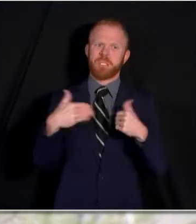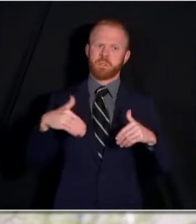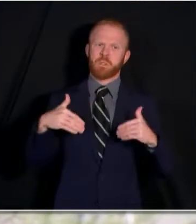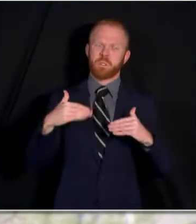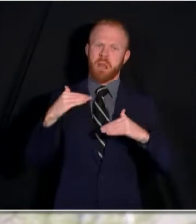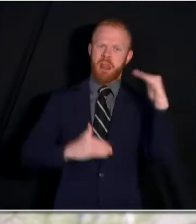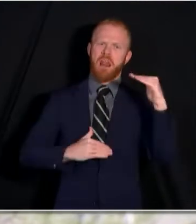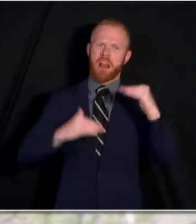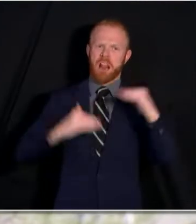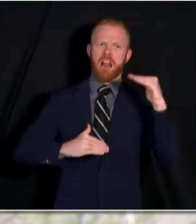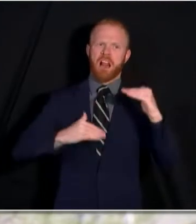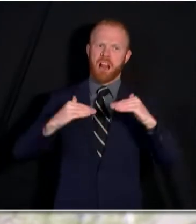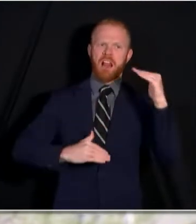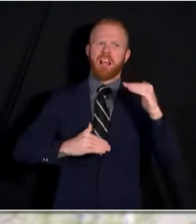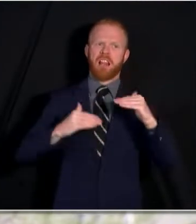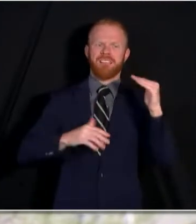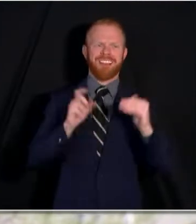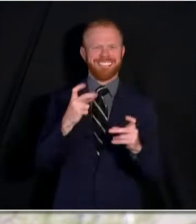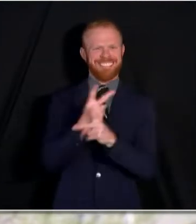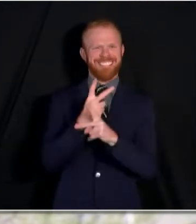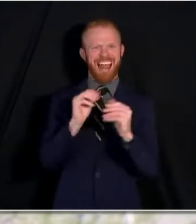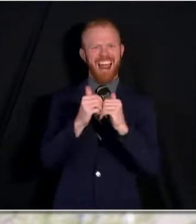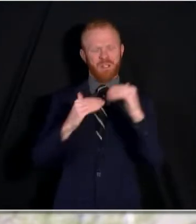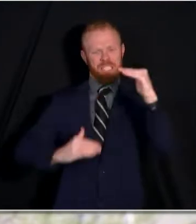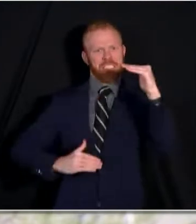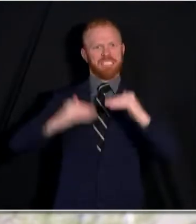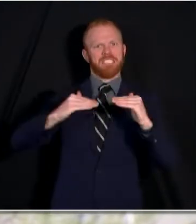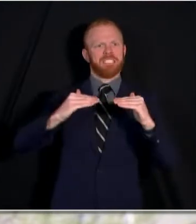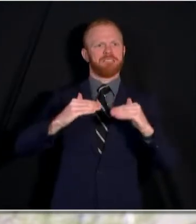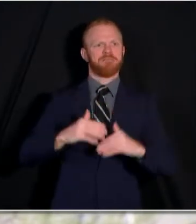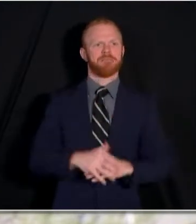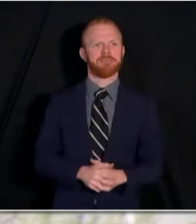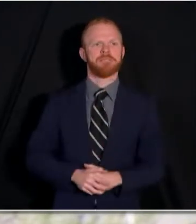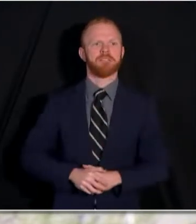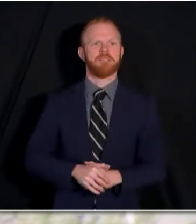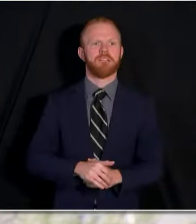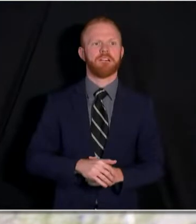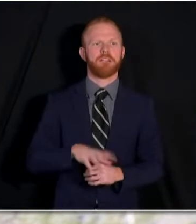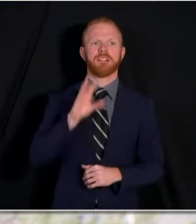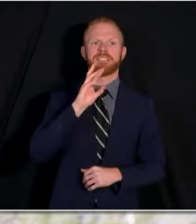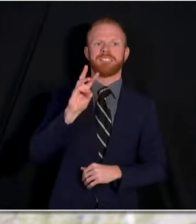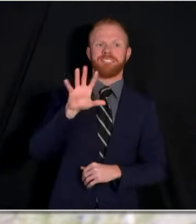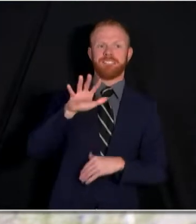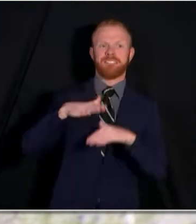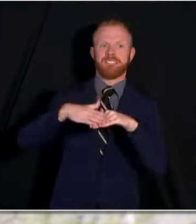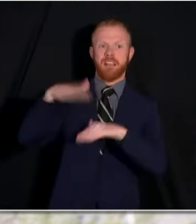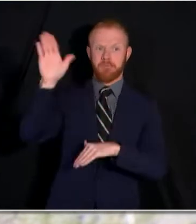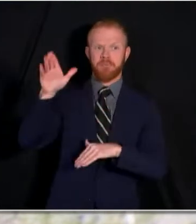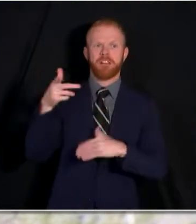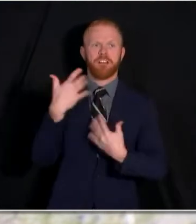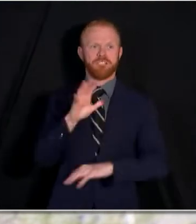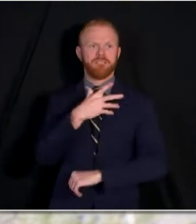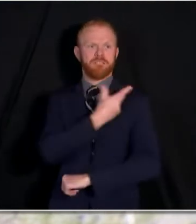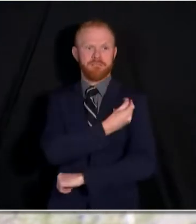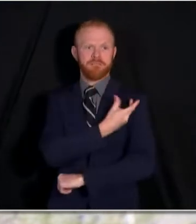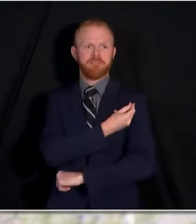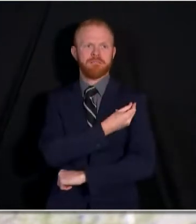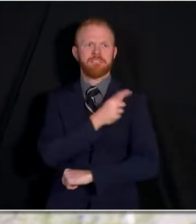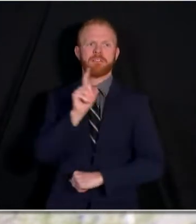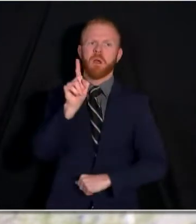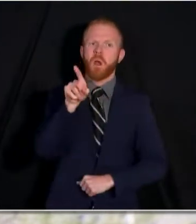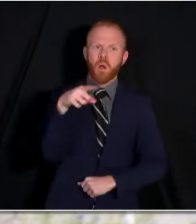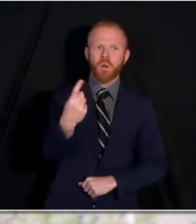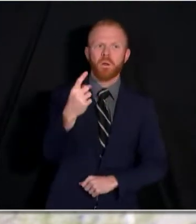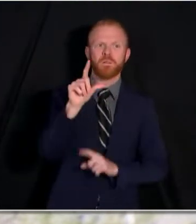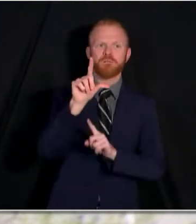guidepost, our North Star. And for those 65 and older that have received the vaccine, only 20% are